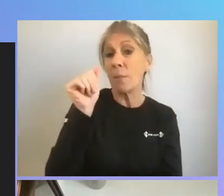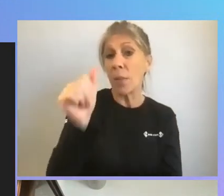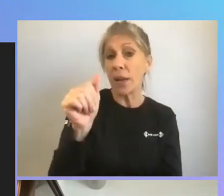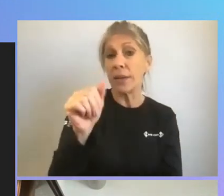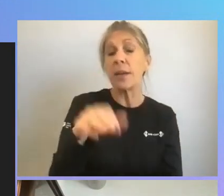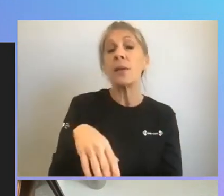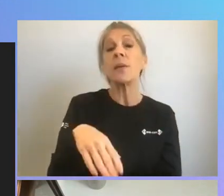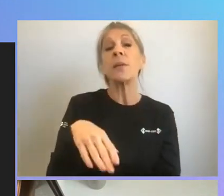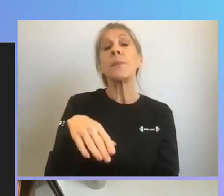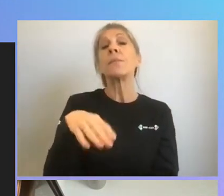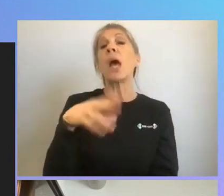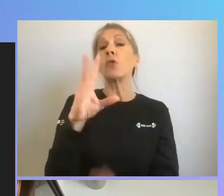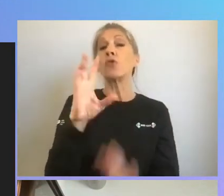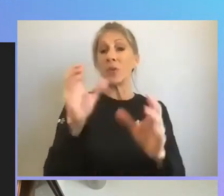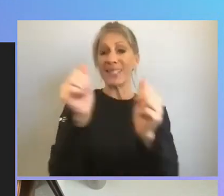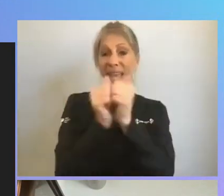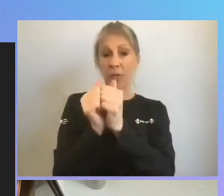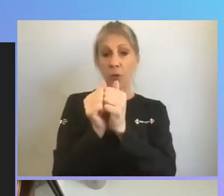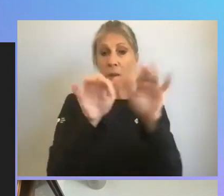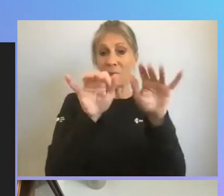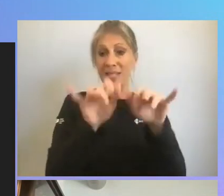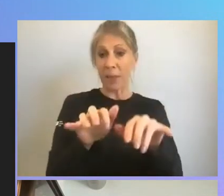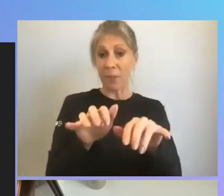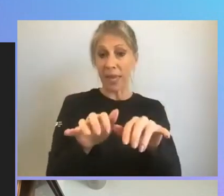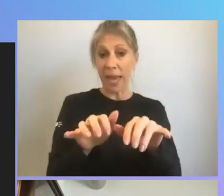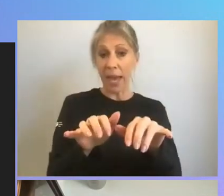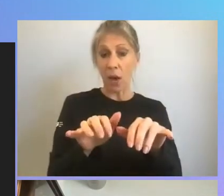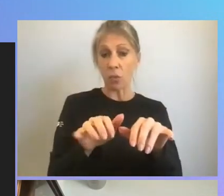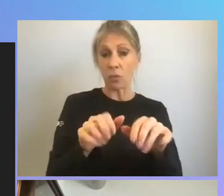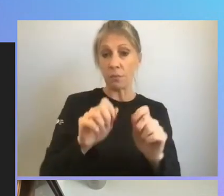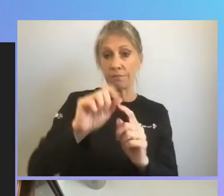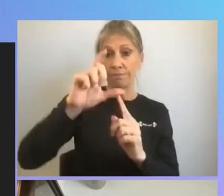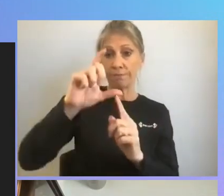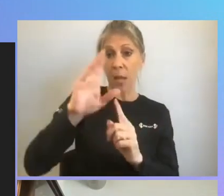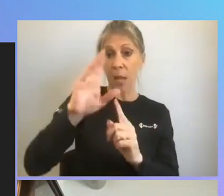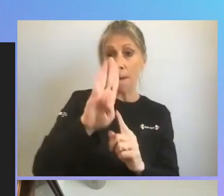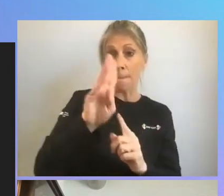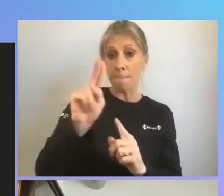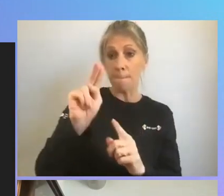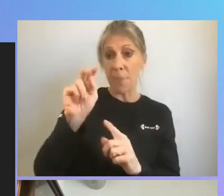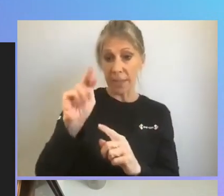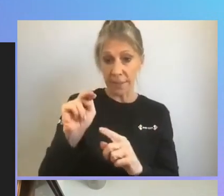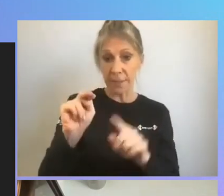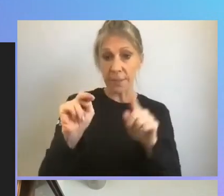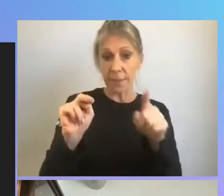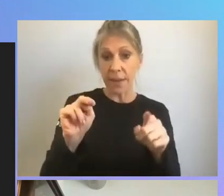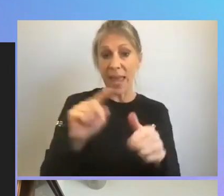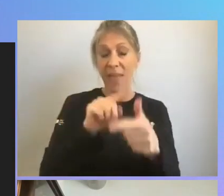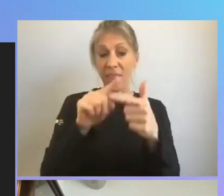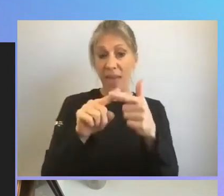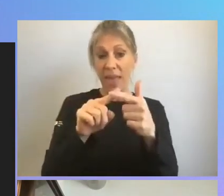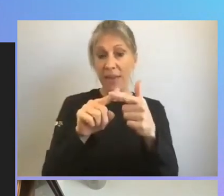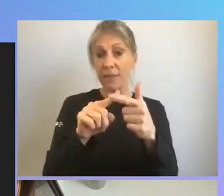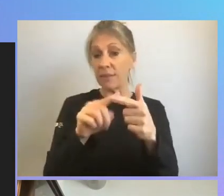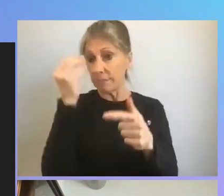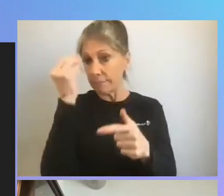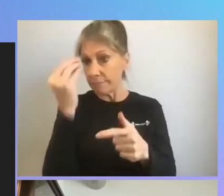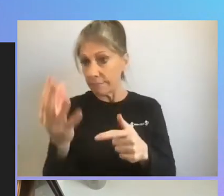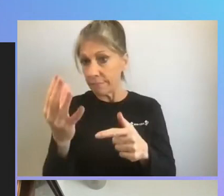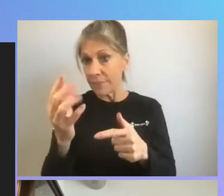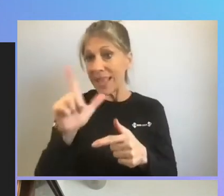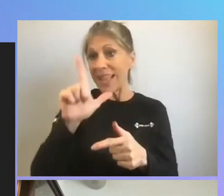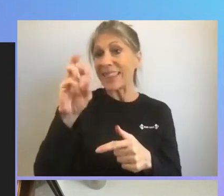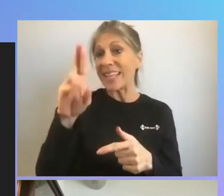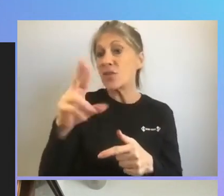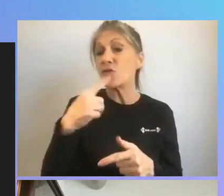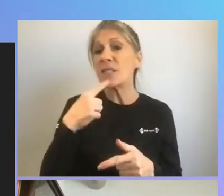two together to do something like this. I'm typing out our uppercase B button. It's our Cauldron custom button. And right away, by the way, Linter's yelling at me saying you